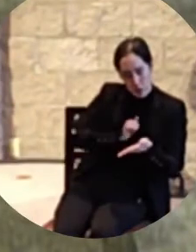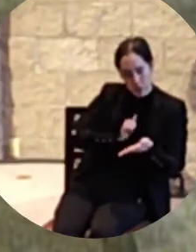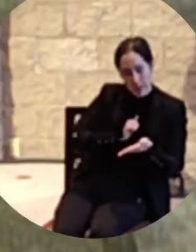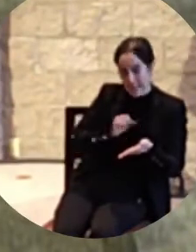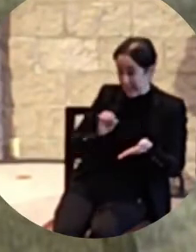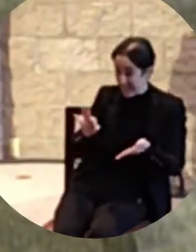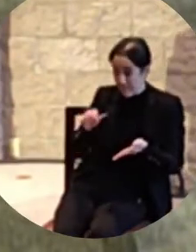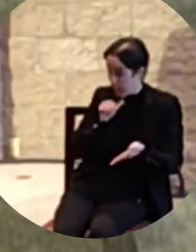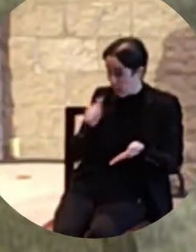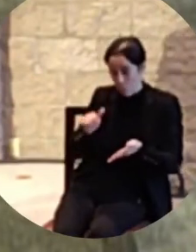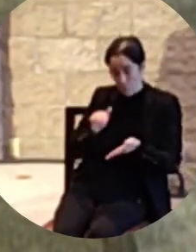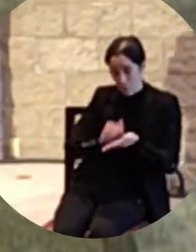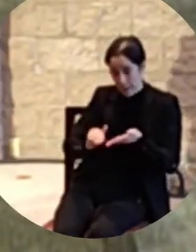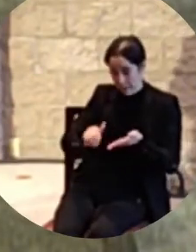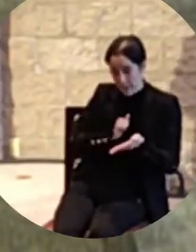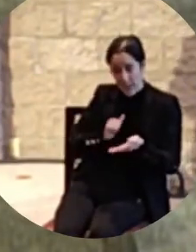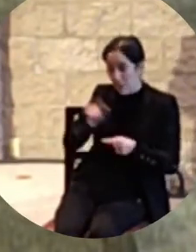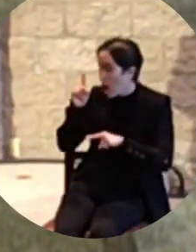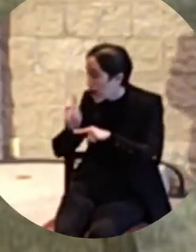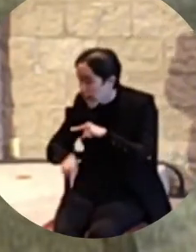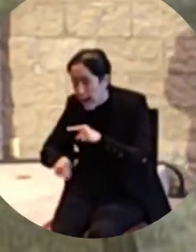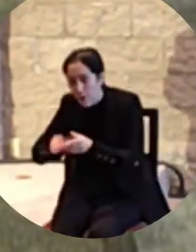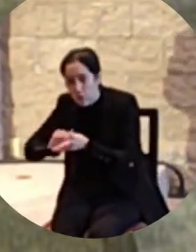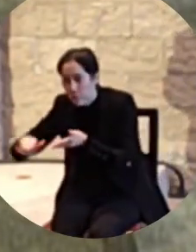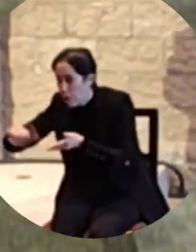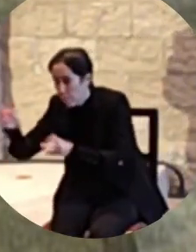we're not doing this for God.